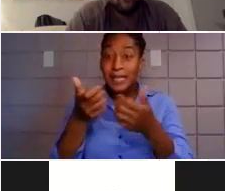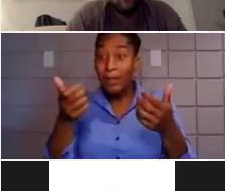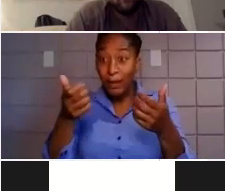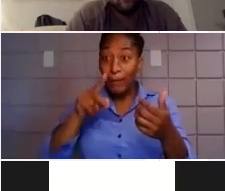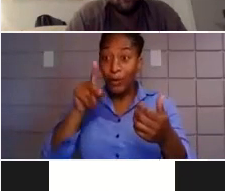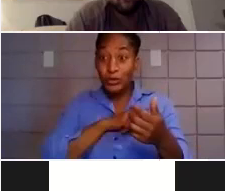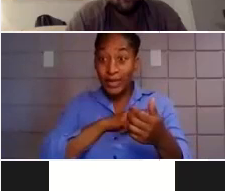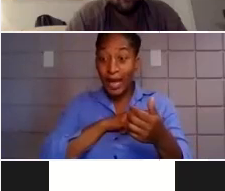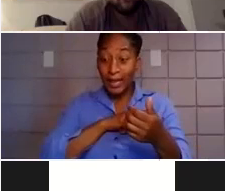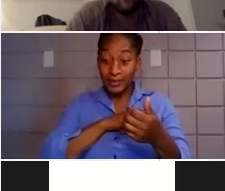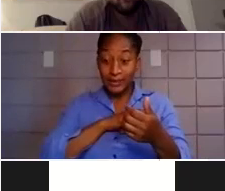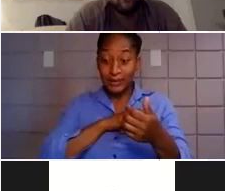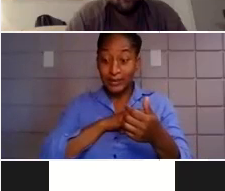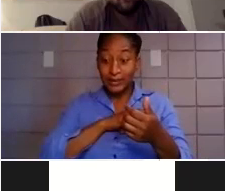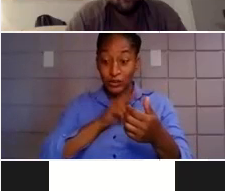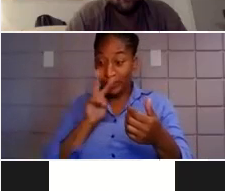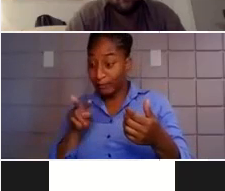separately.